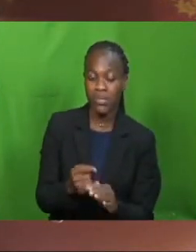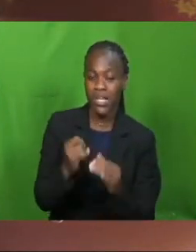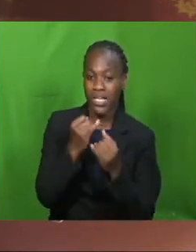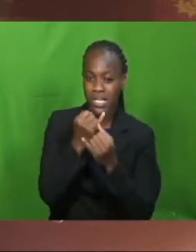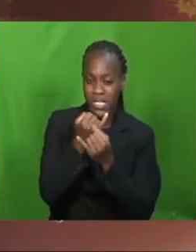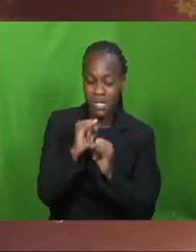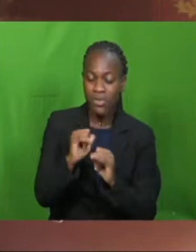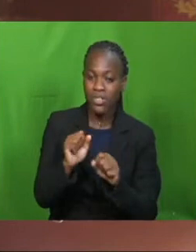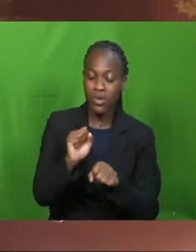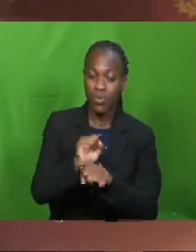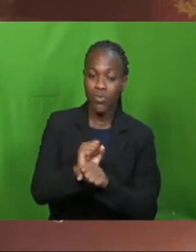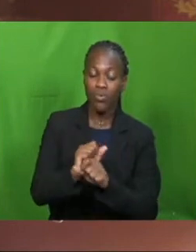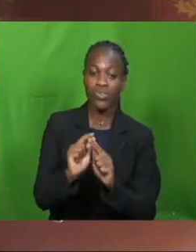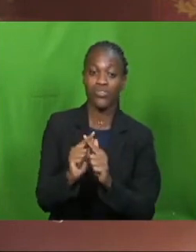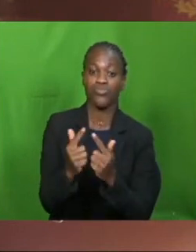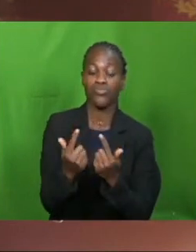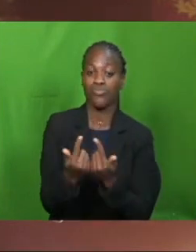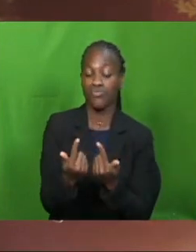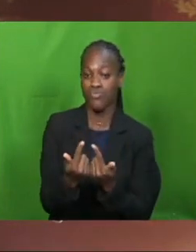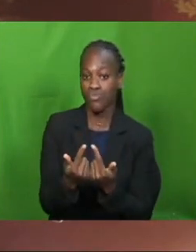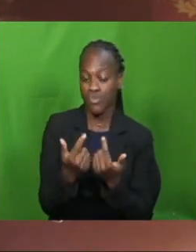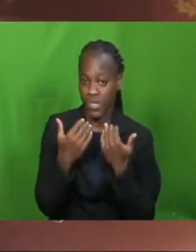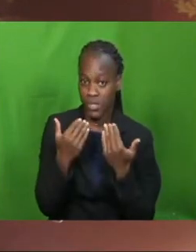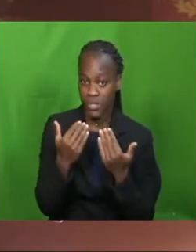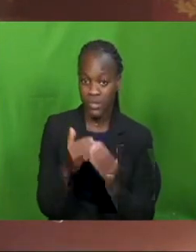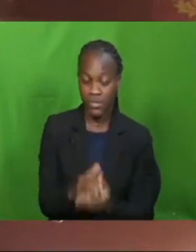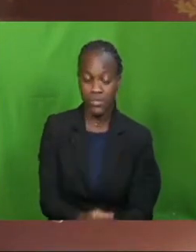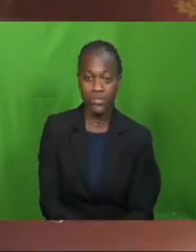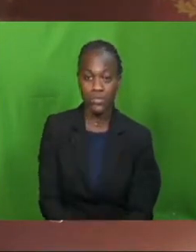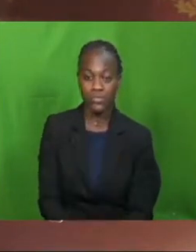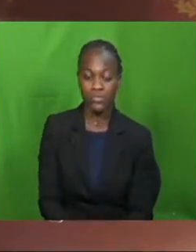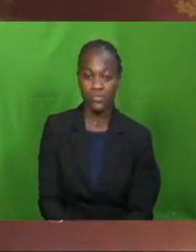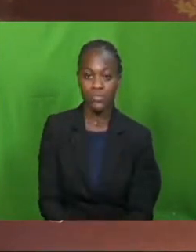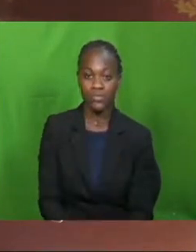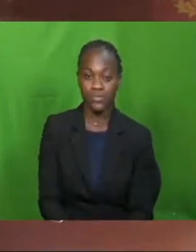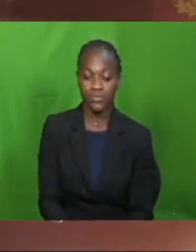group of stakeholders in the industry. Thank you, Mr. Speaker.